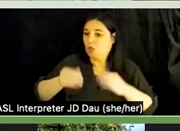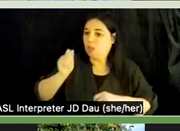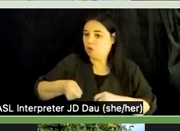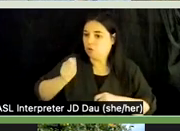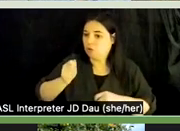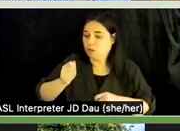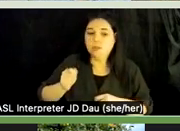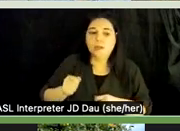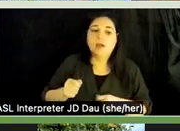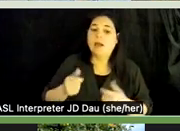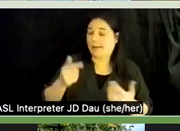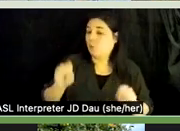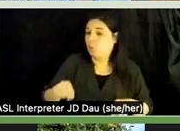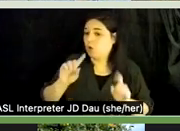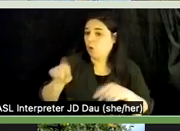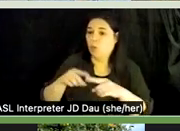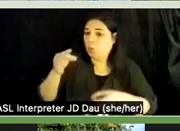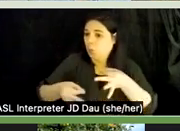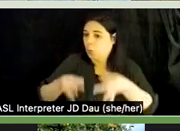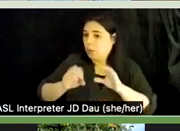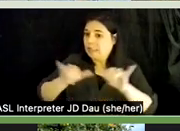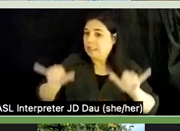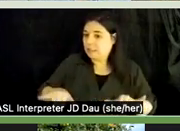in the court system.